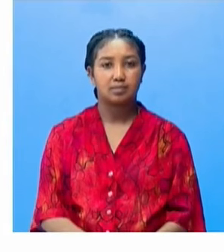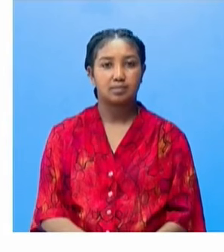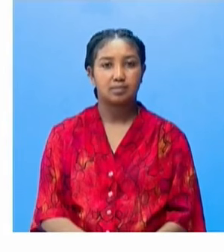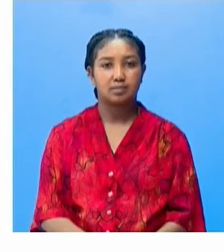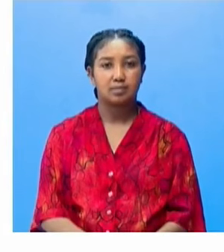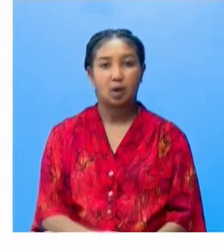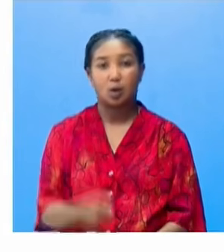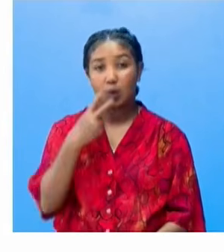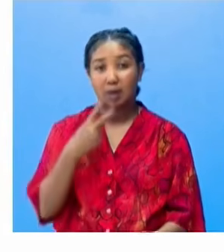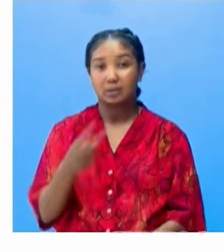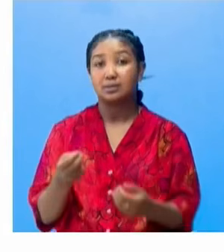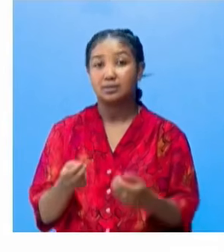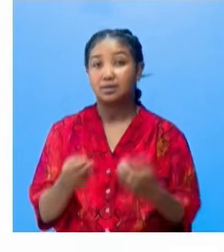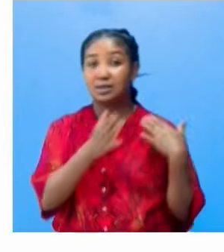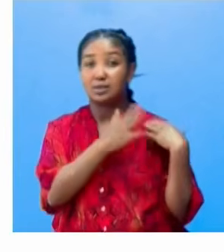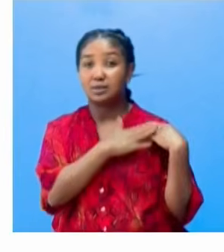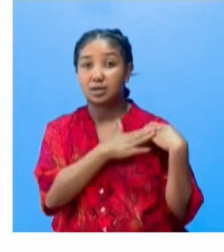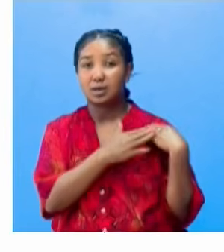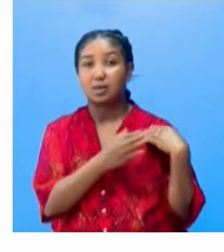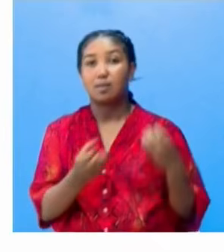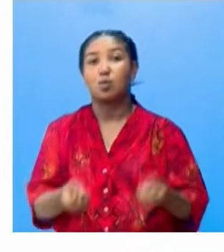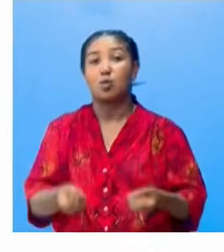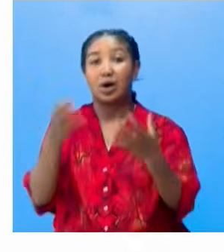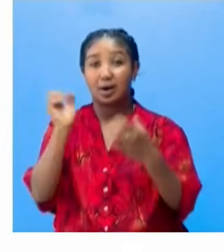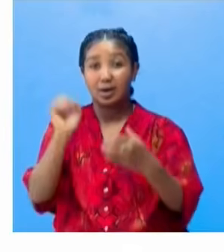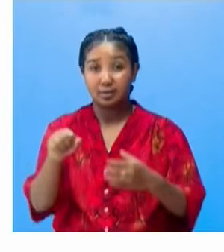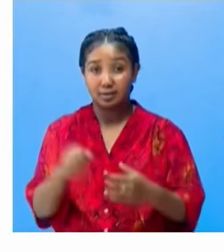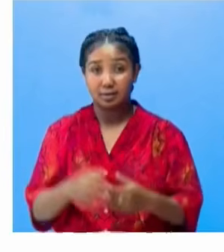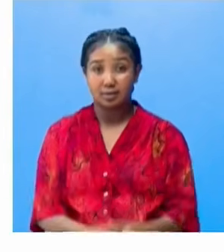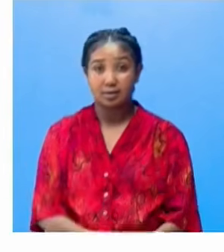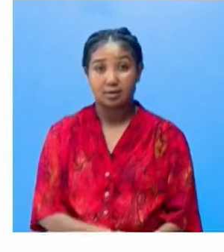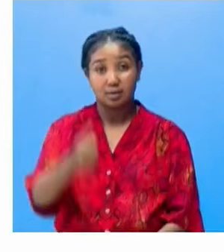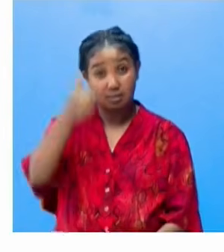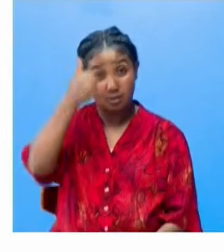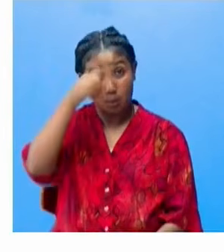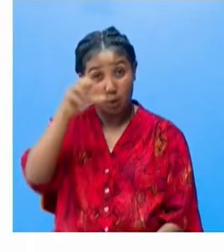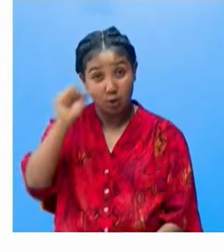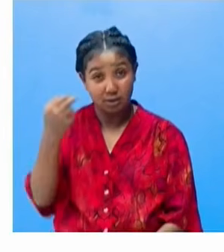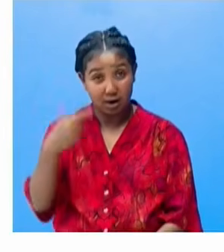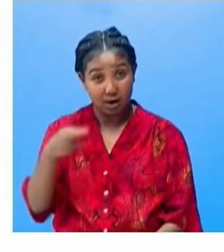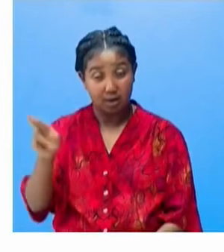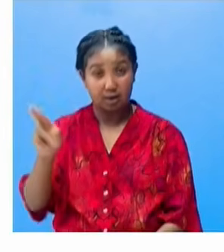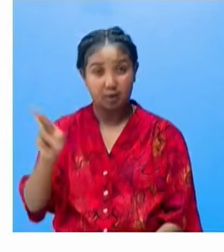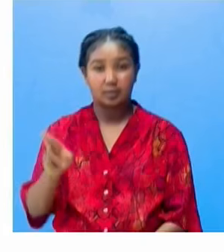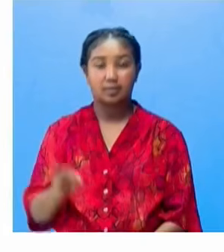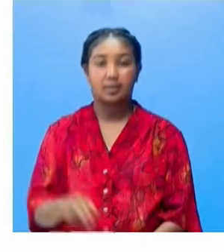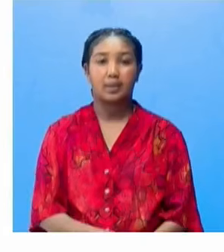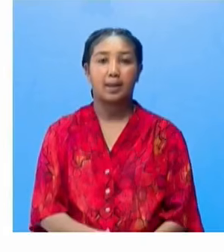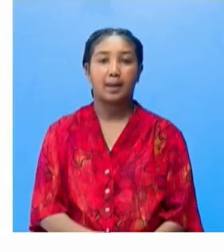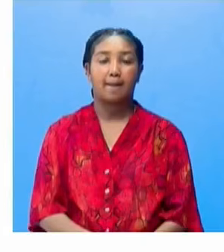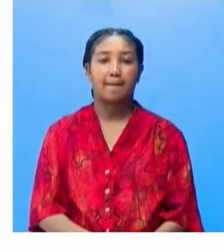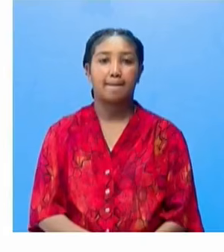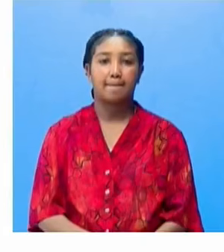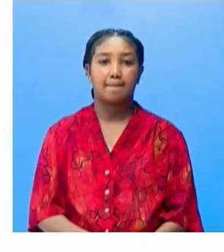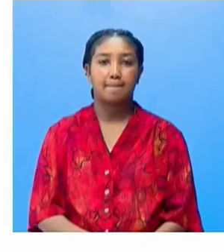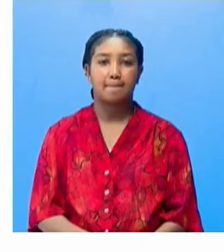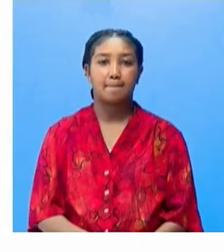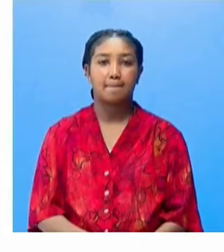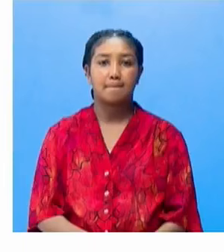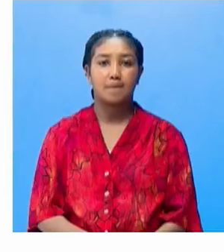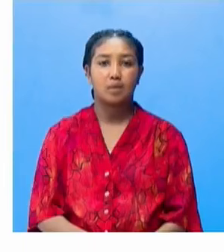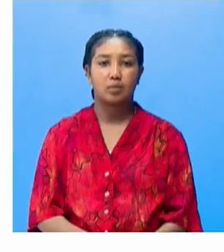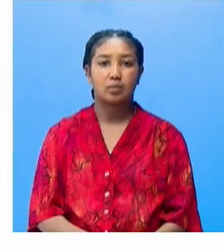now look at my subject. It is plural, yes? The boys are, yes, the boys